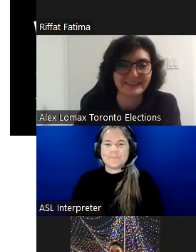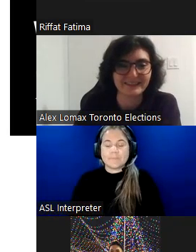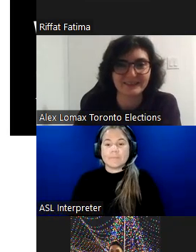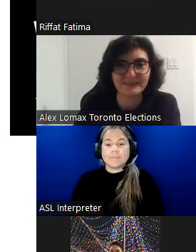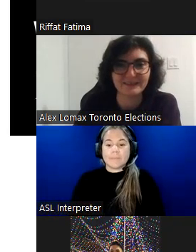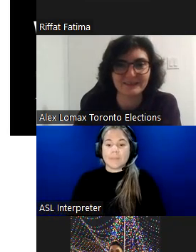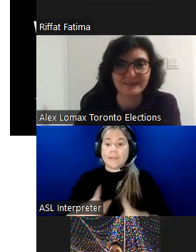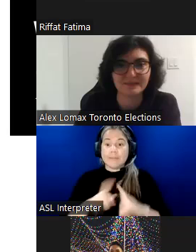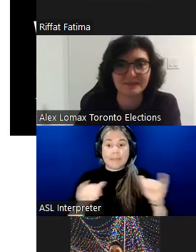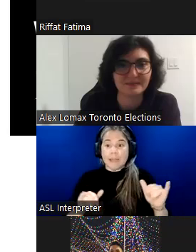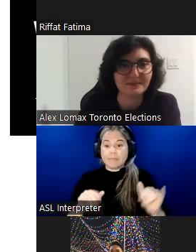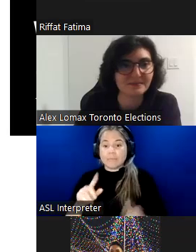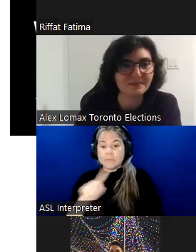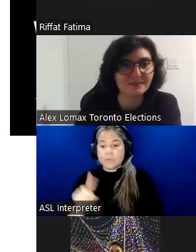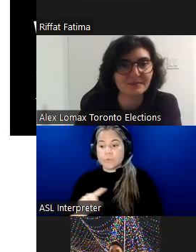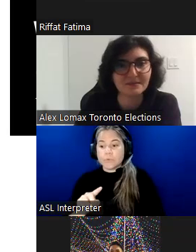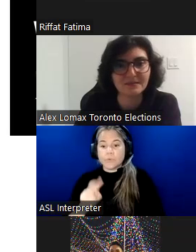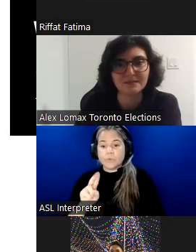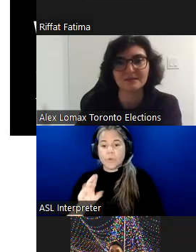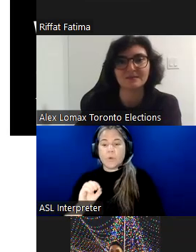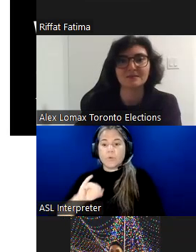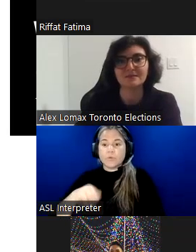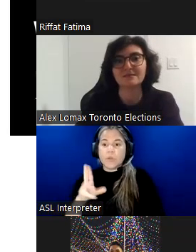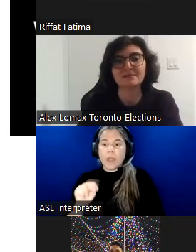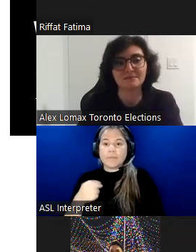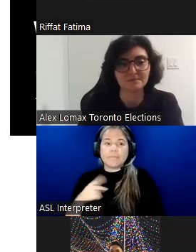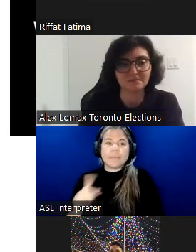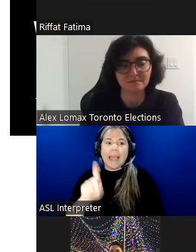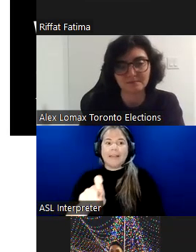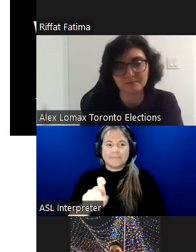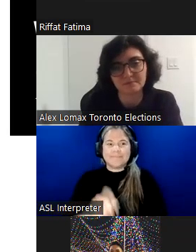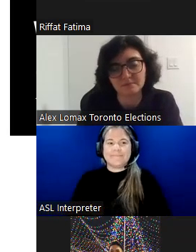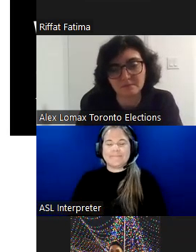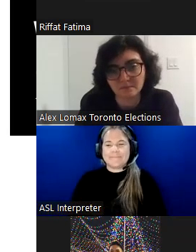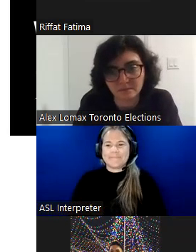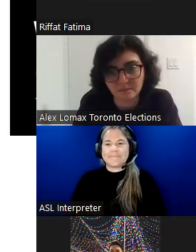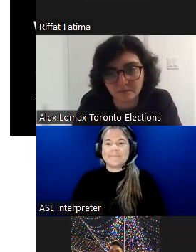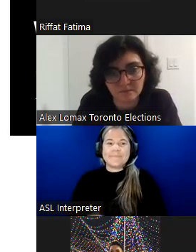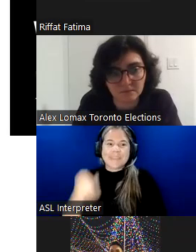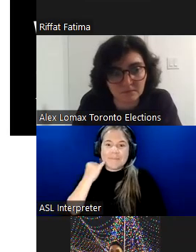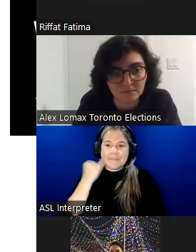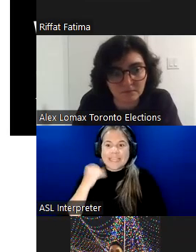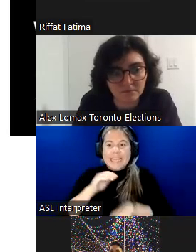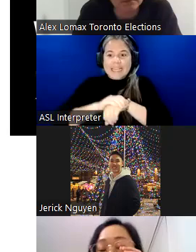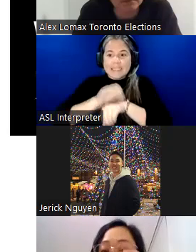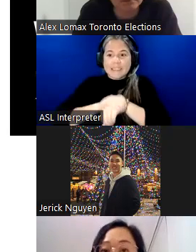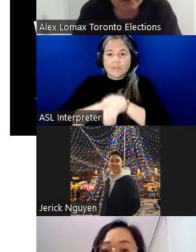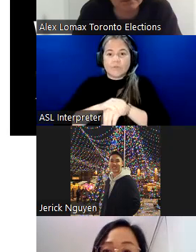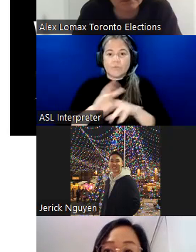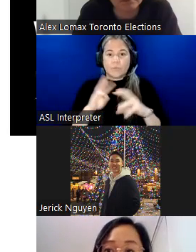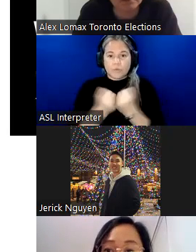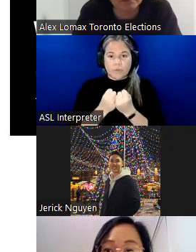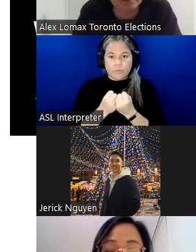This is Any other Jason. questions? May I ask another question? If we want to have the English workshop, could